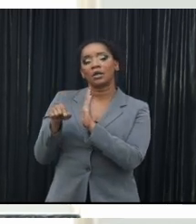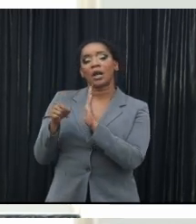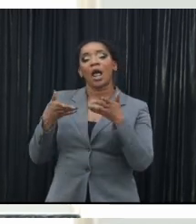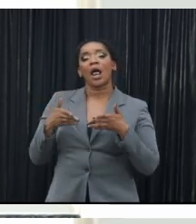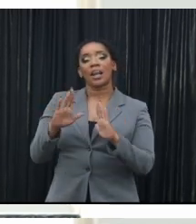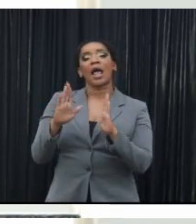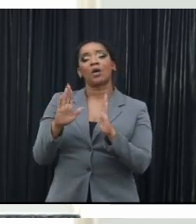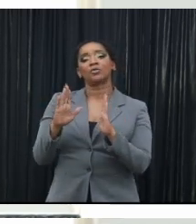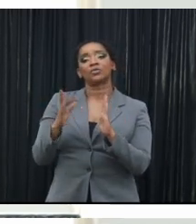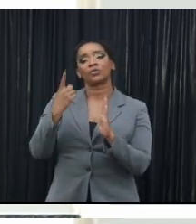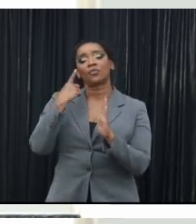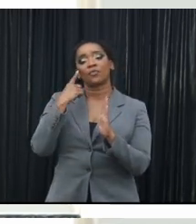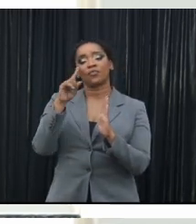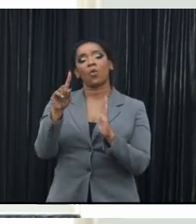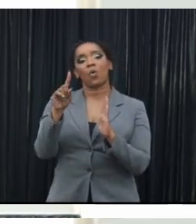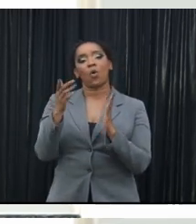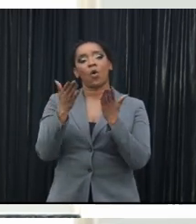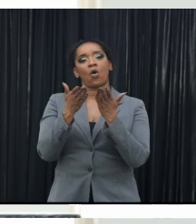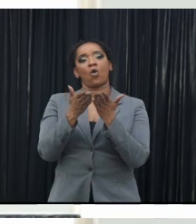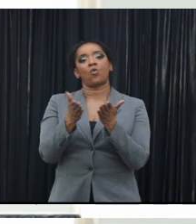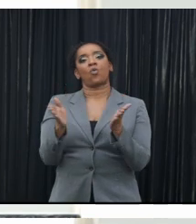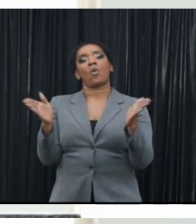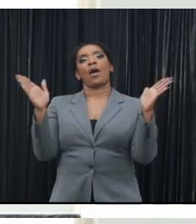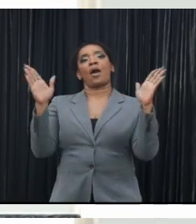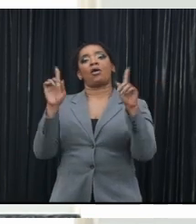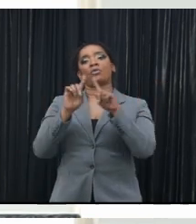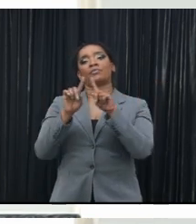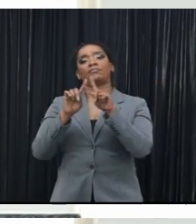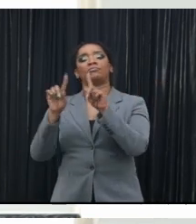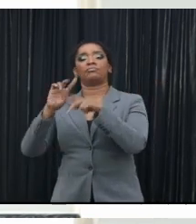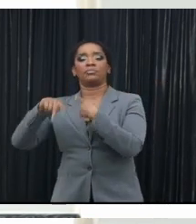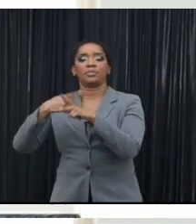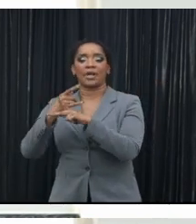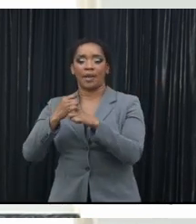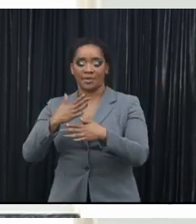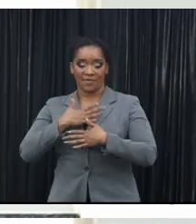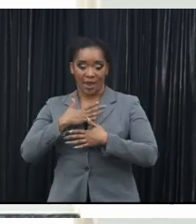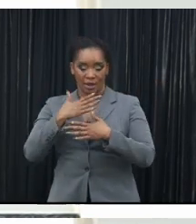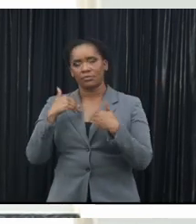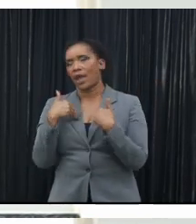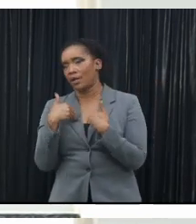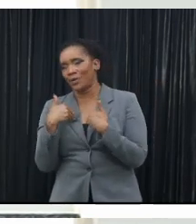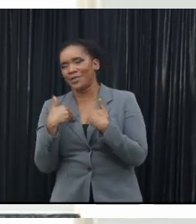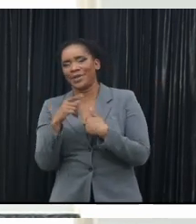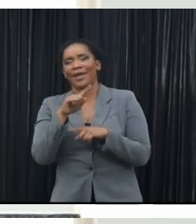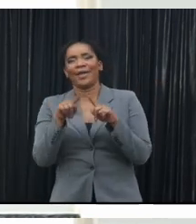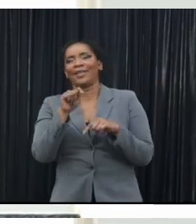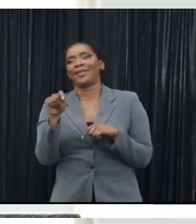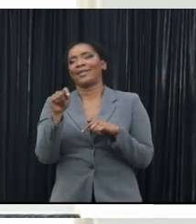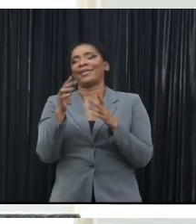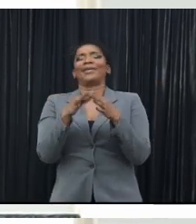allows for certainly a wider breadth of different types of animals. The key is, does the individual have